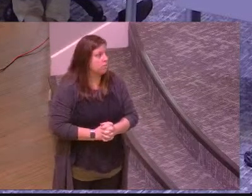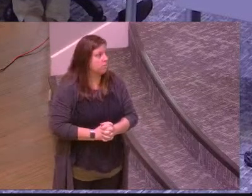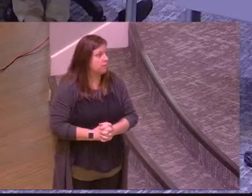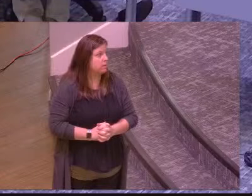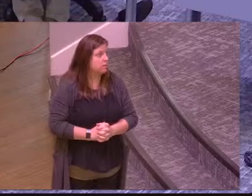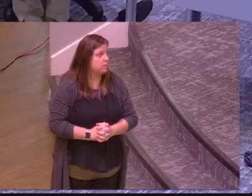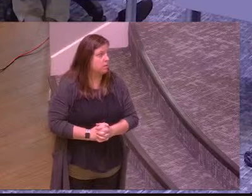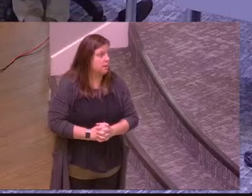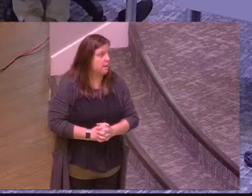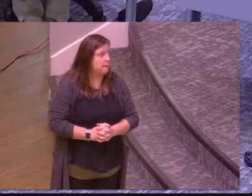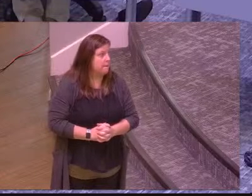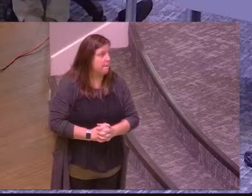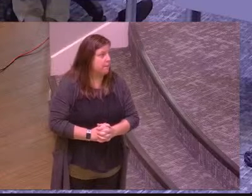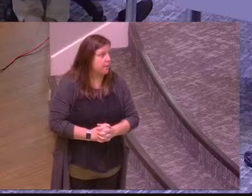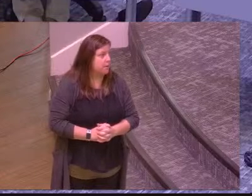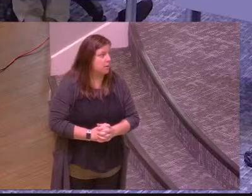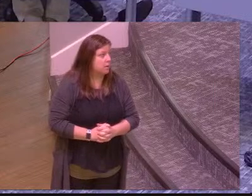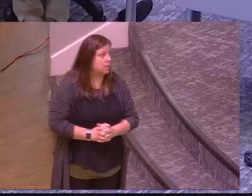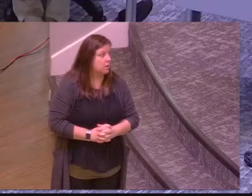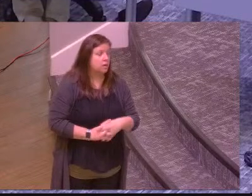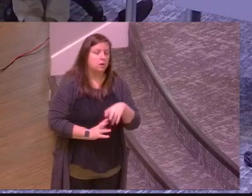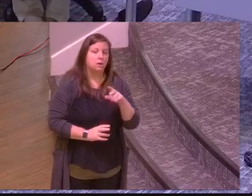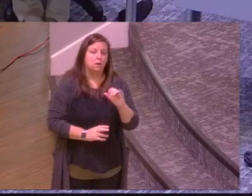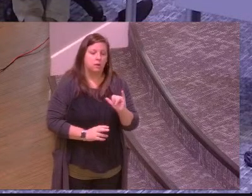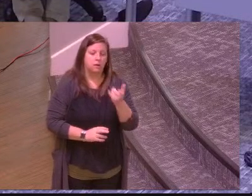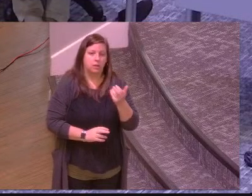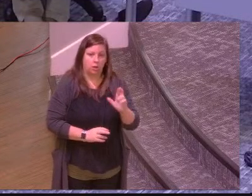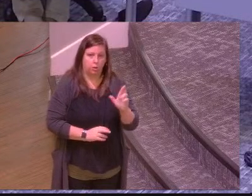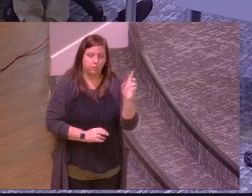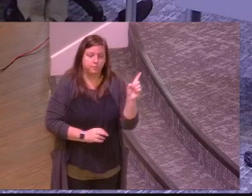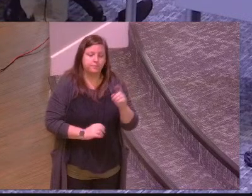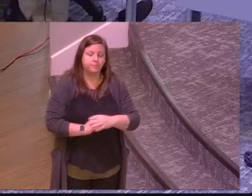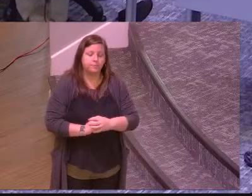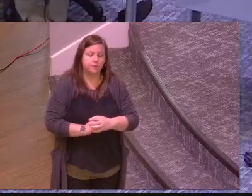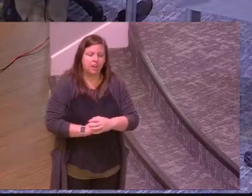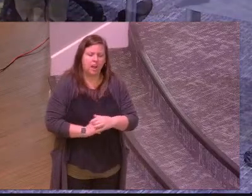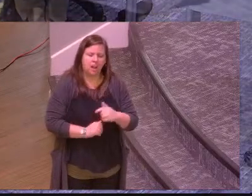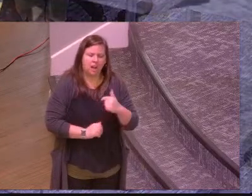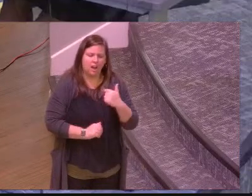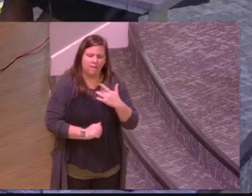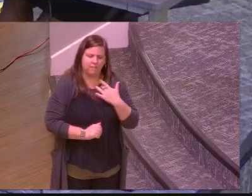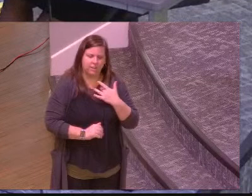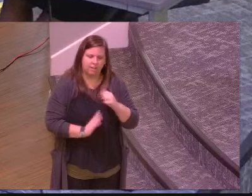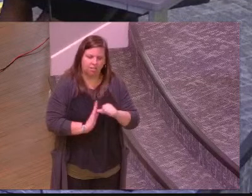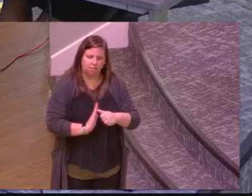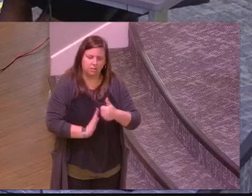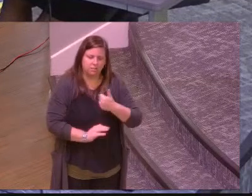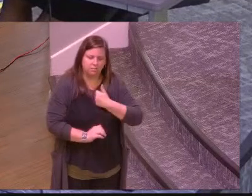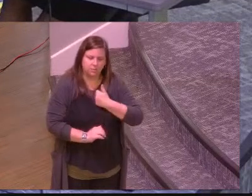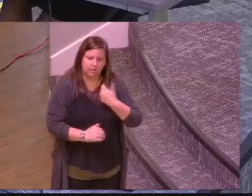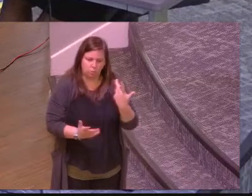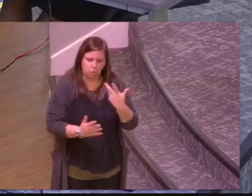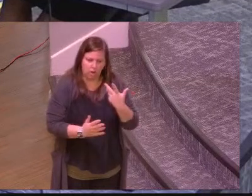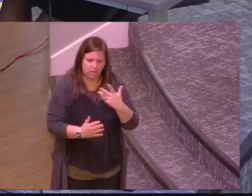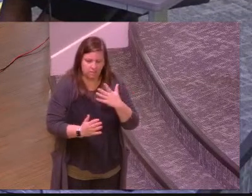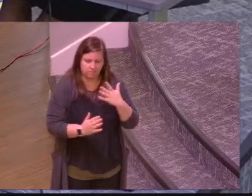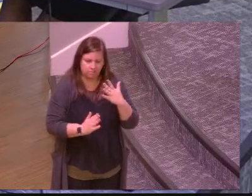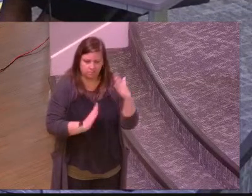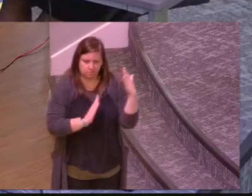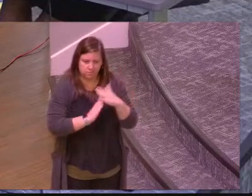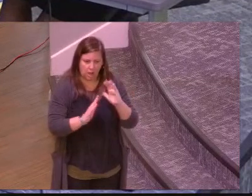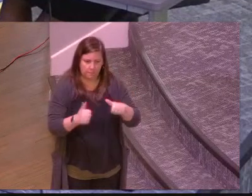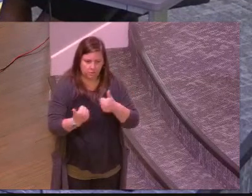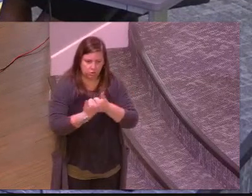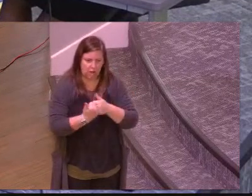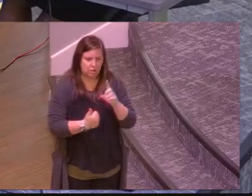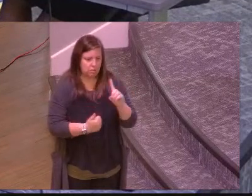Yeah. I guess Dr. the Yeager? one that resonates with me is, and that it seems like it's the biggest challenge, is the number one of domain one, which